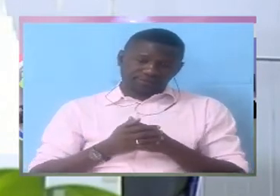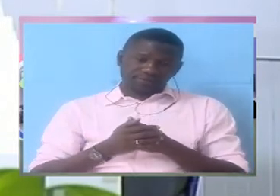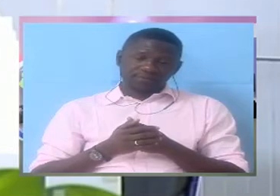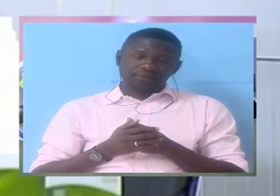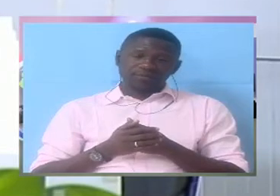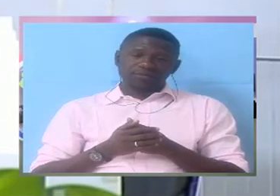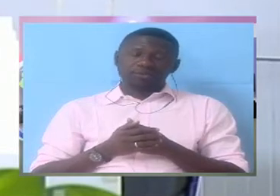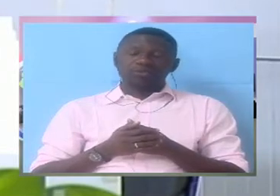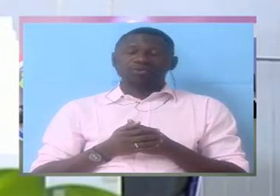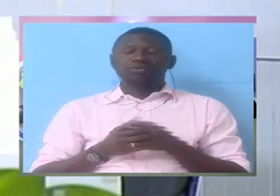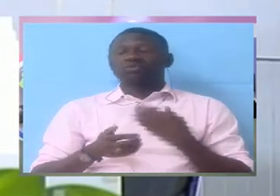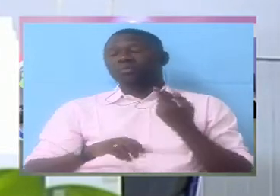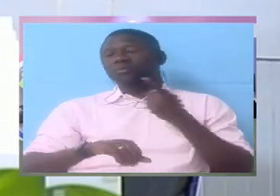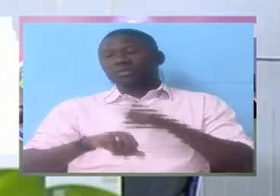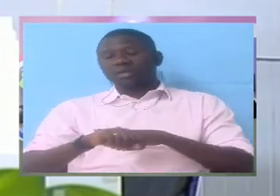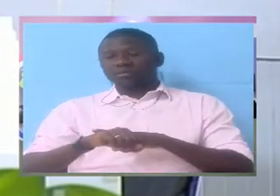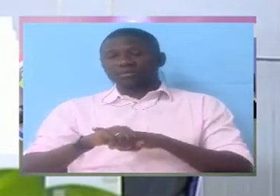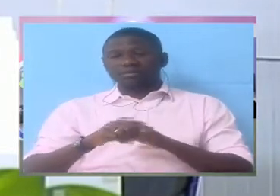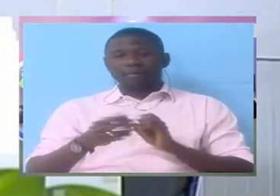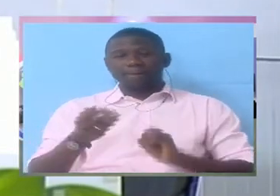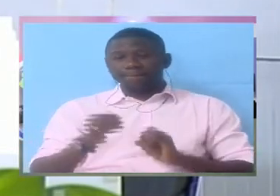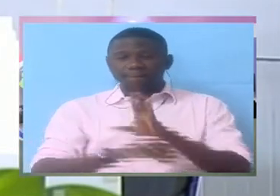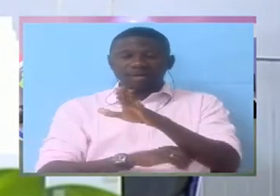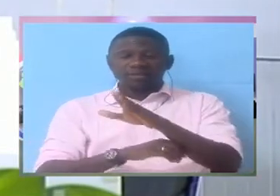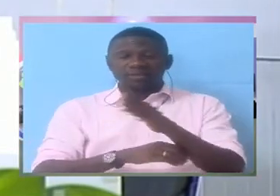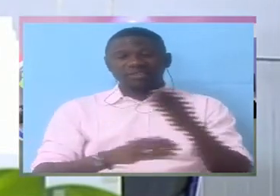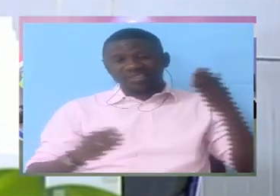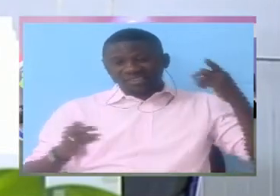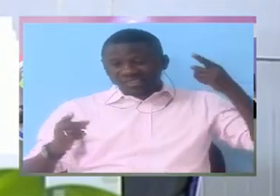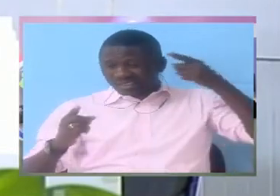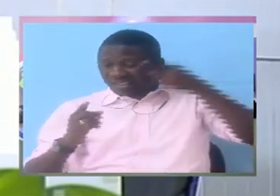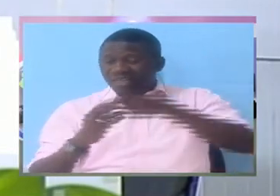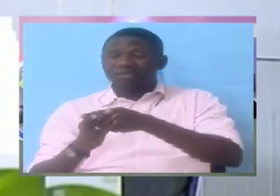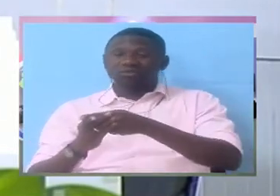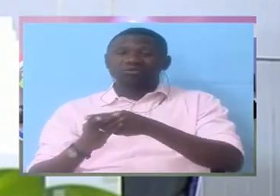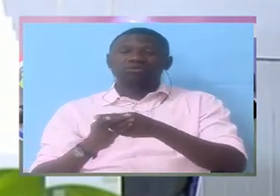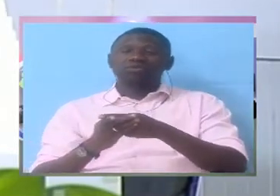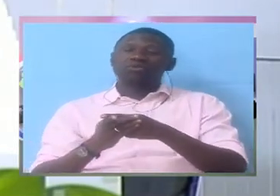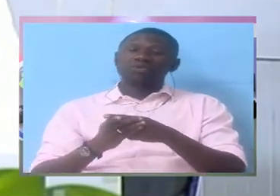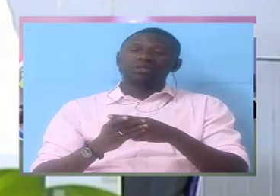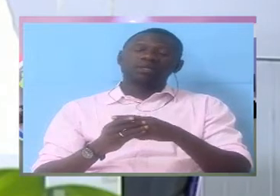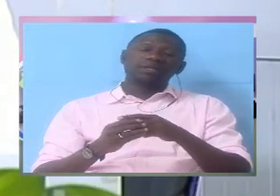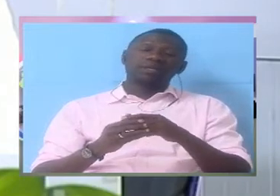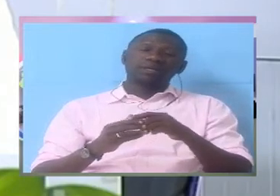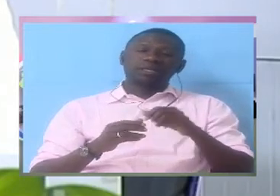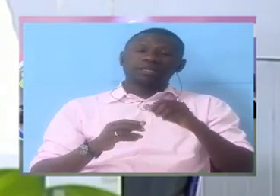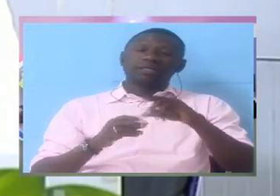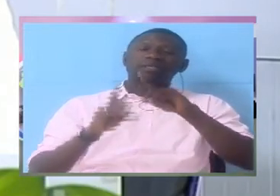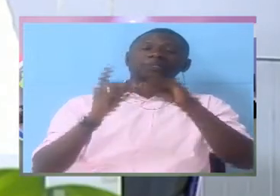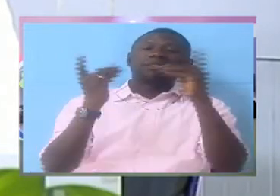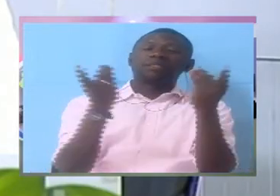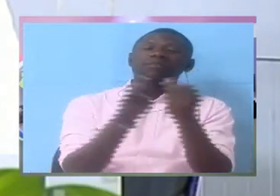But sometimes we'll pass it straight to the analysis division.